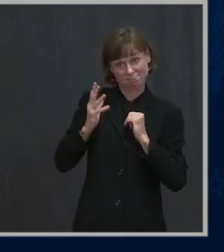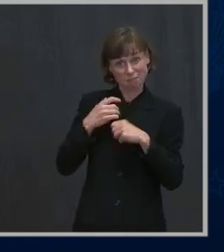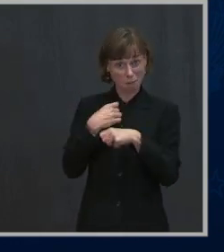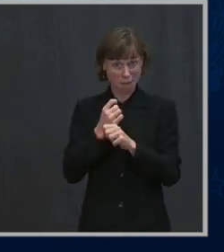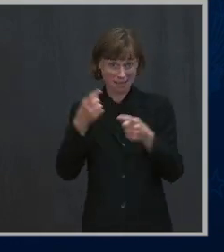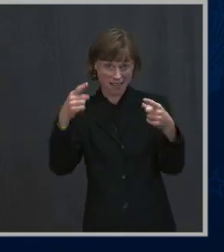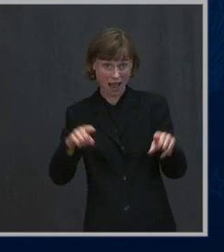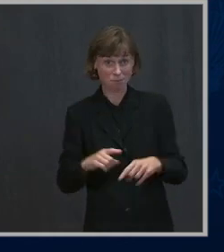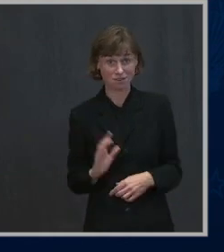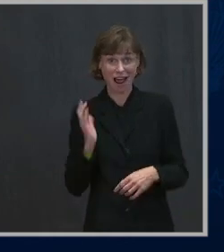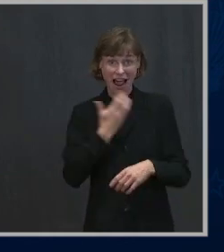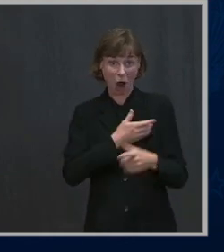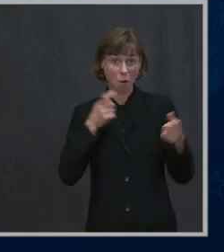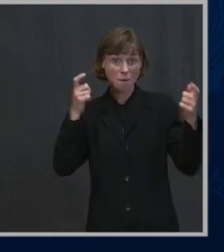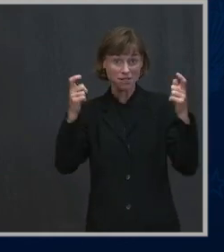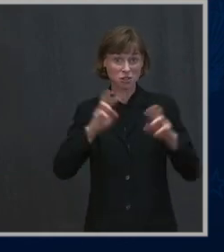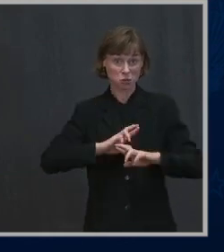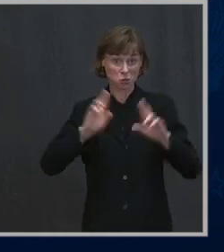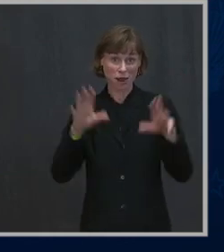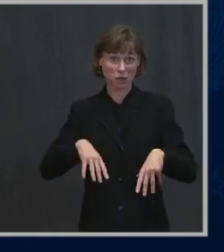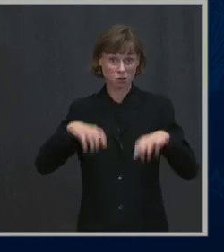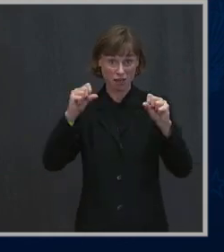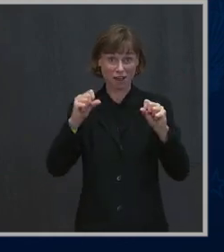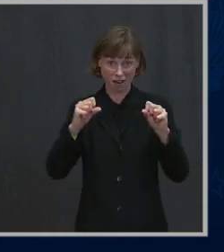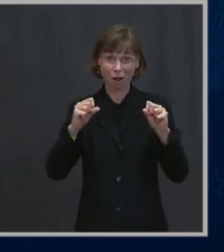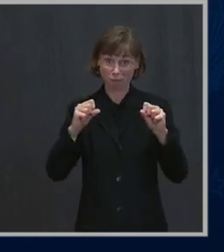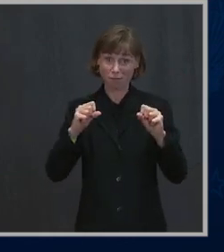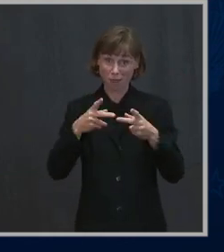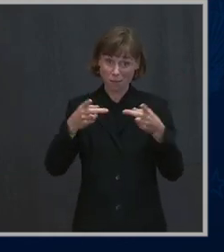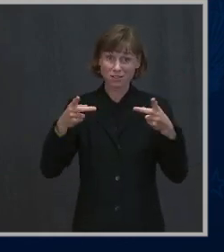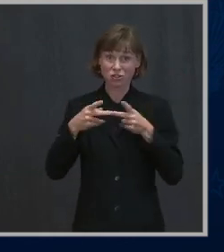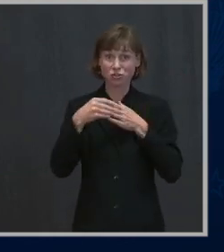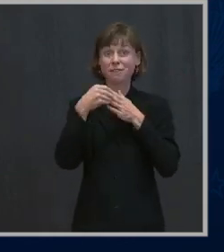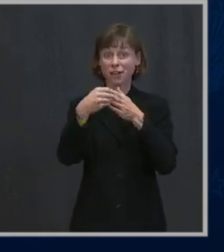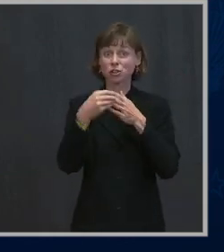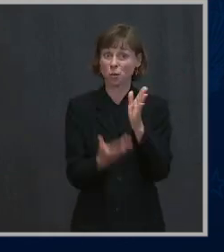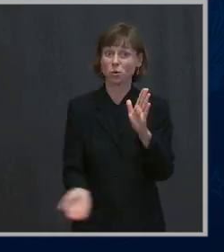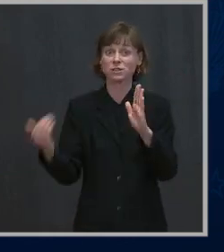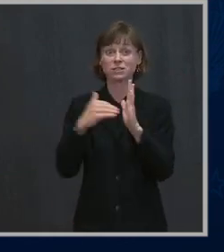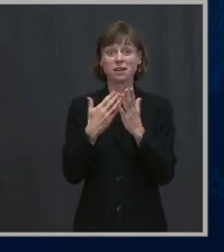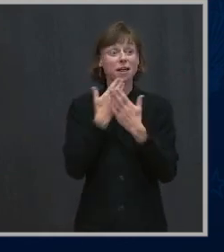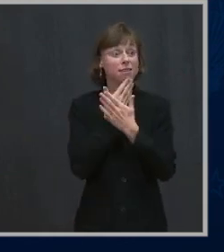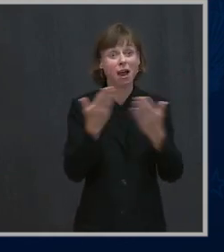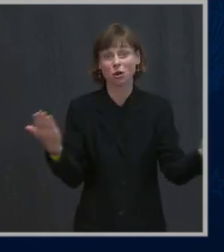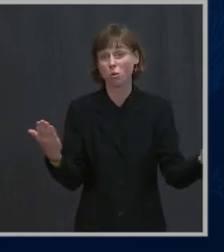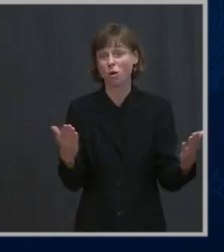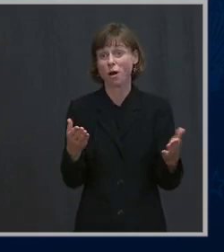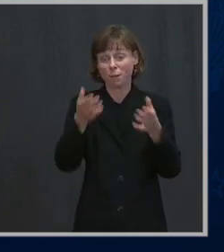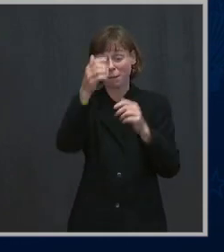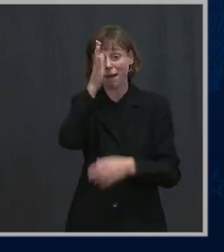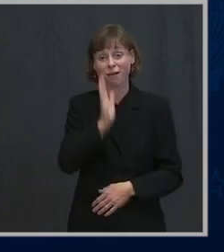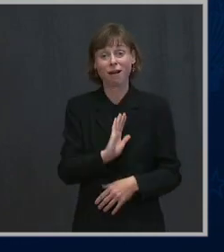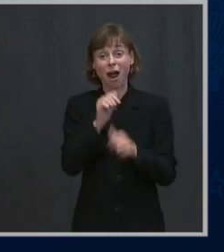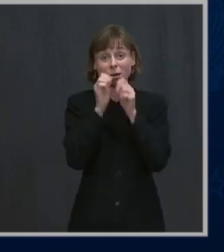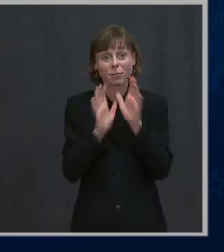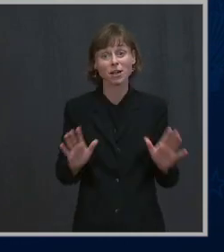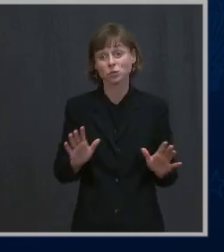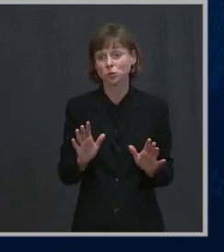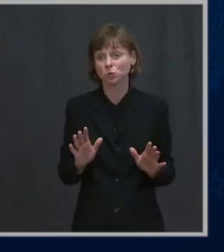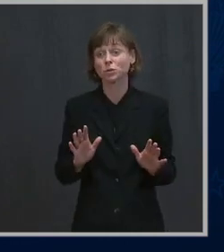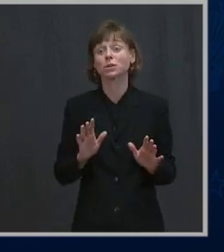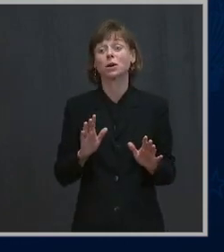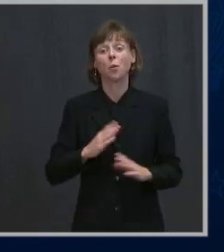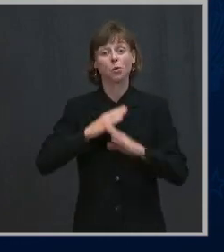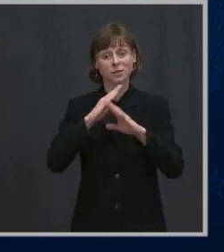to take up the mantle and lead once again thank you all may god bless you and protect our troops our diplomats